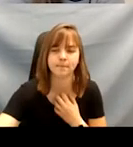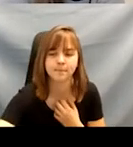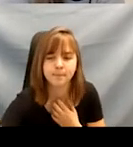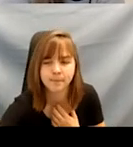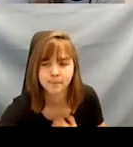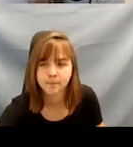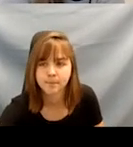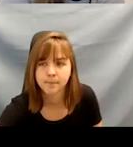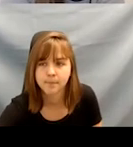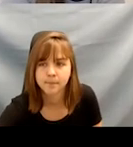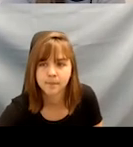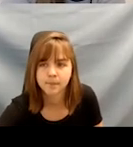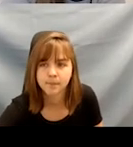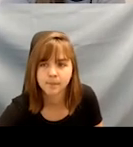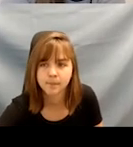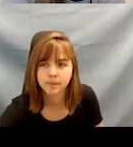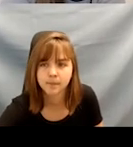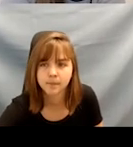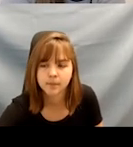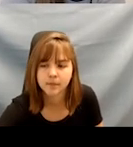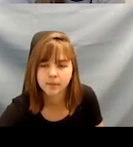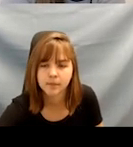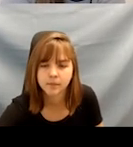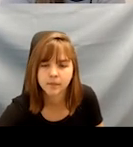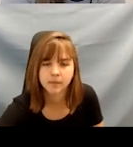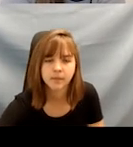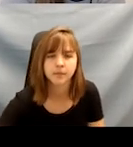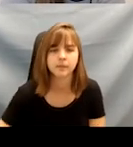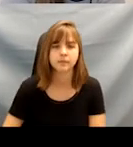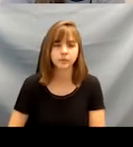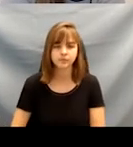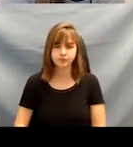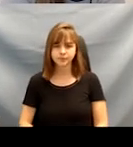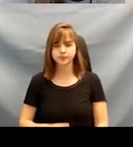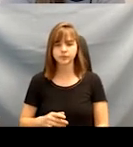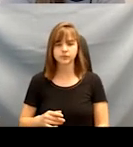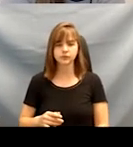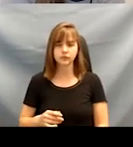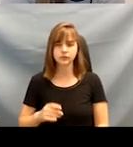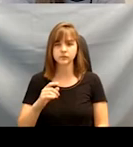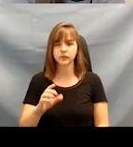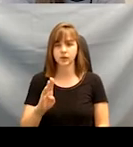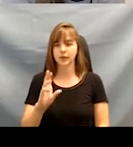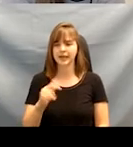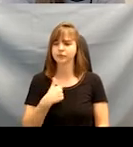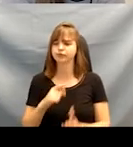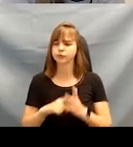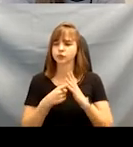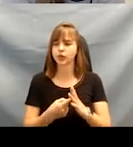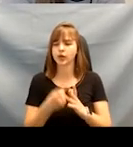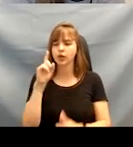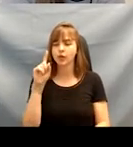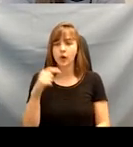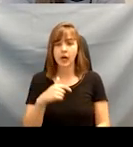I can start. So for Wanderlust Table, our initial idea was that we